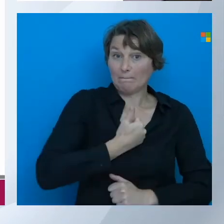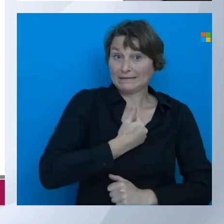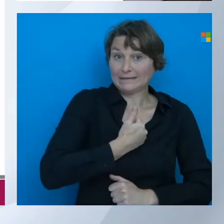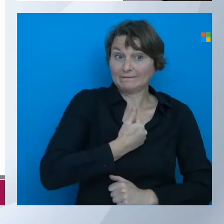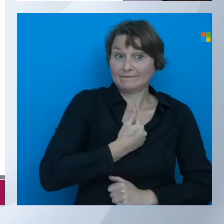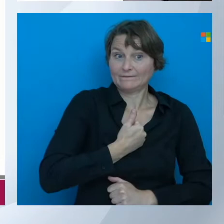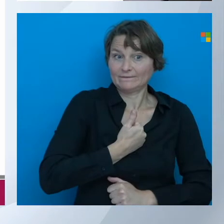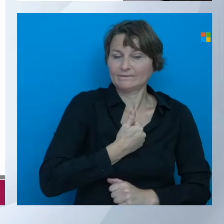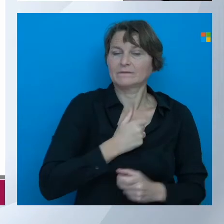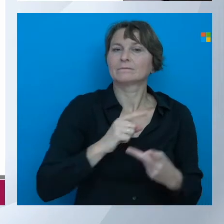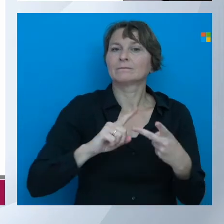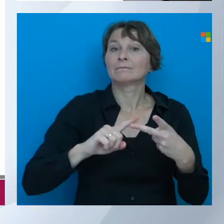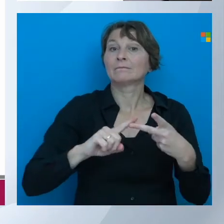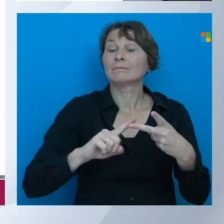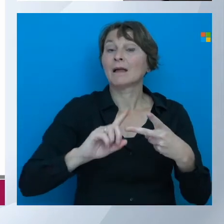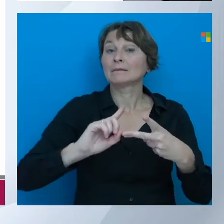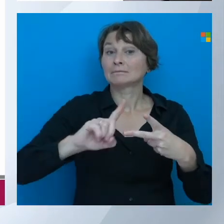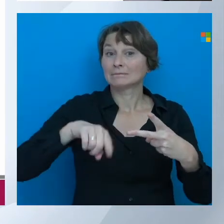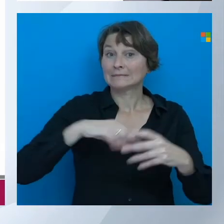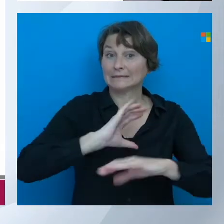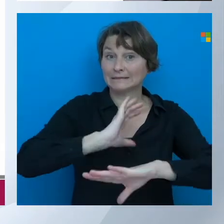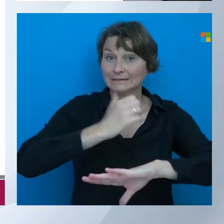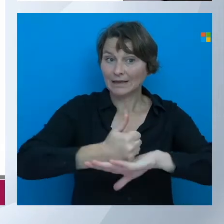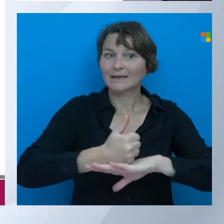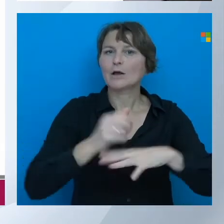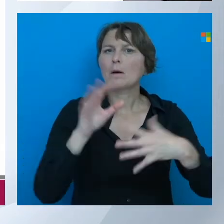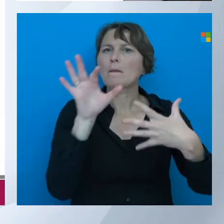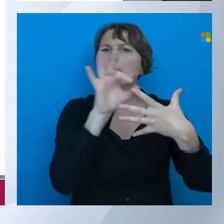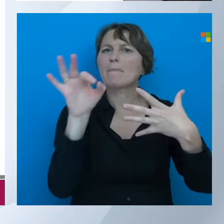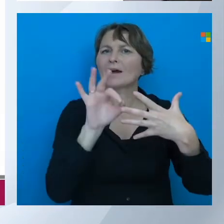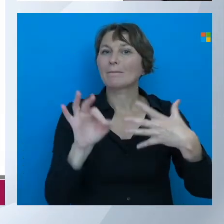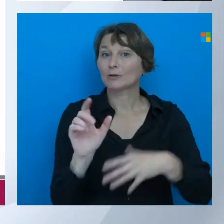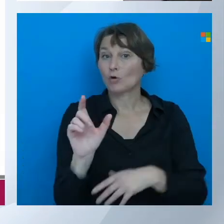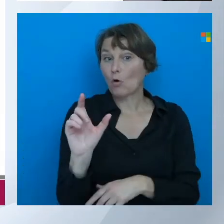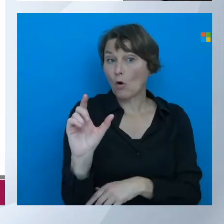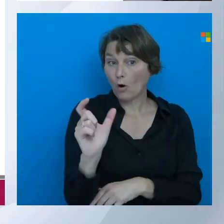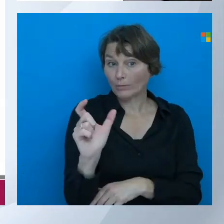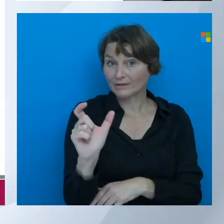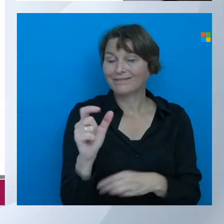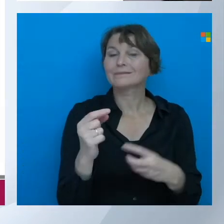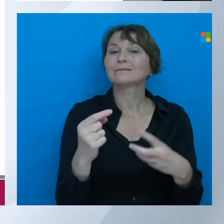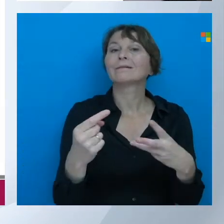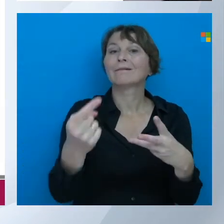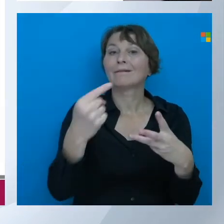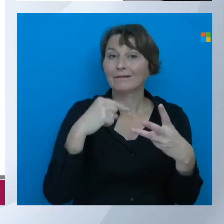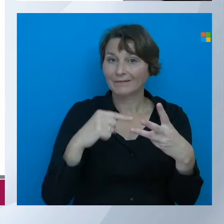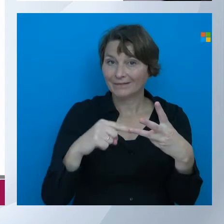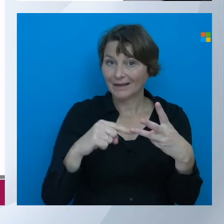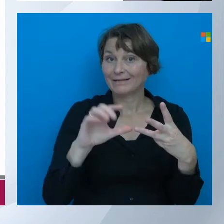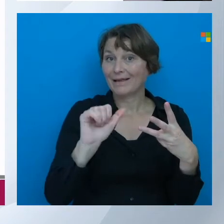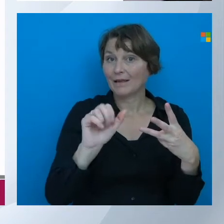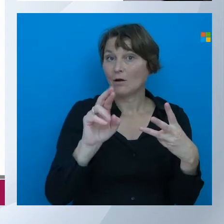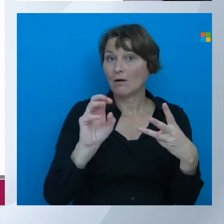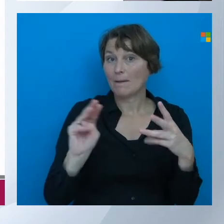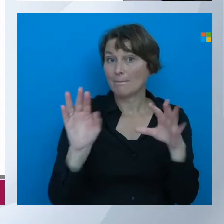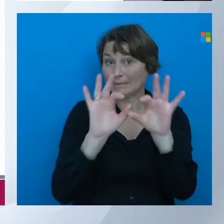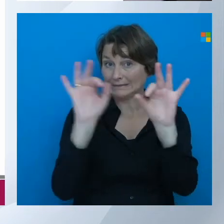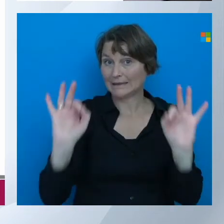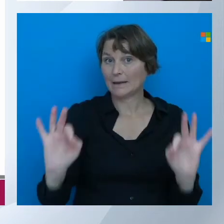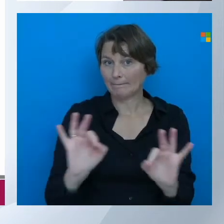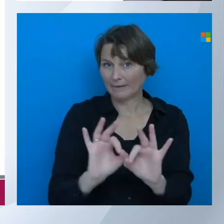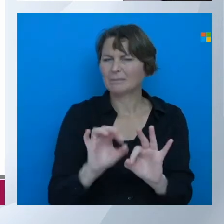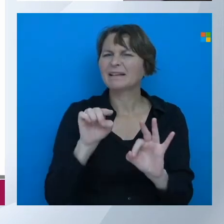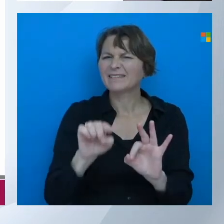Creating that parameter object. Then deploying my ARM templates, which is a WVD host pool,